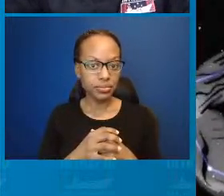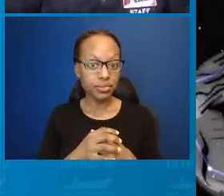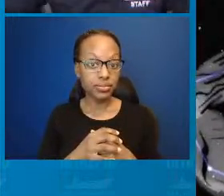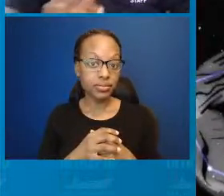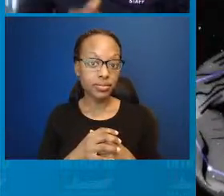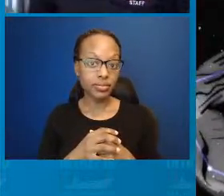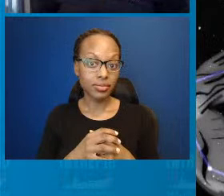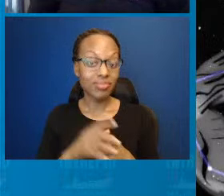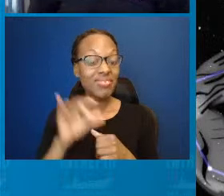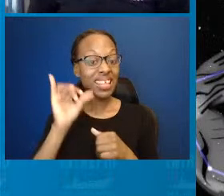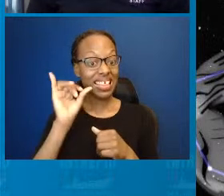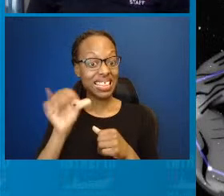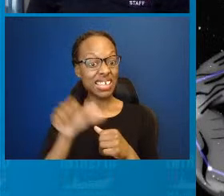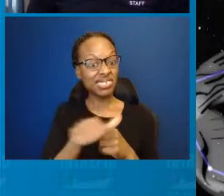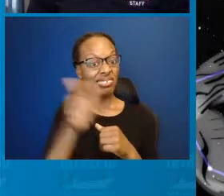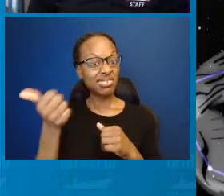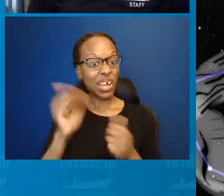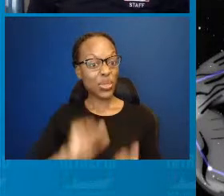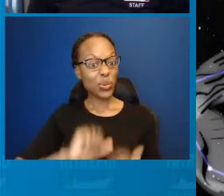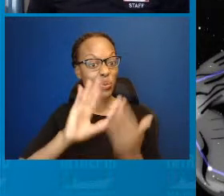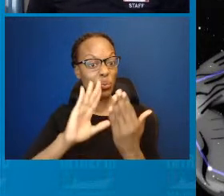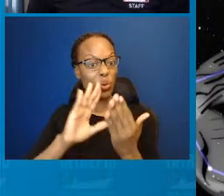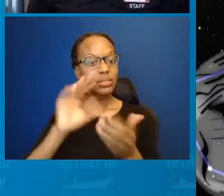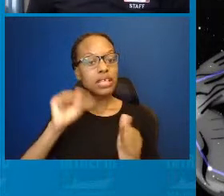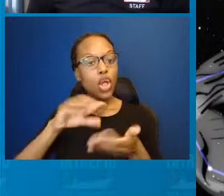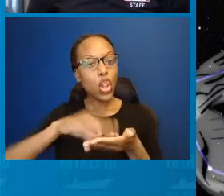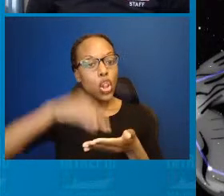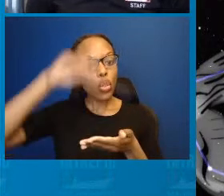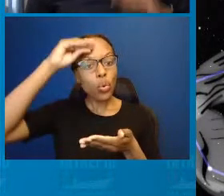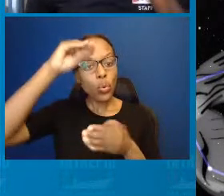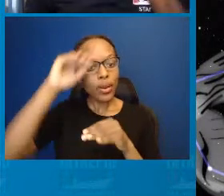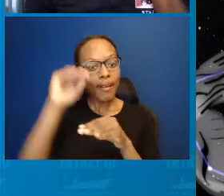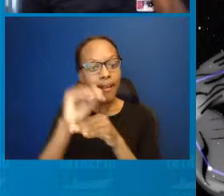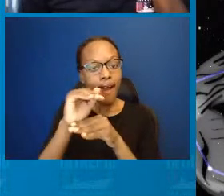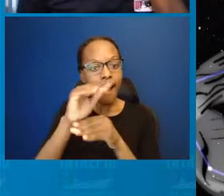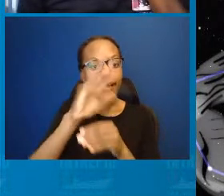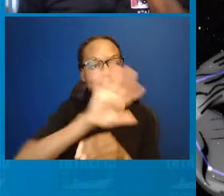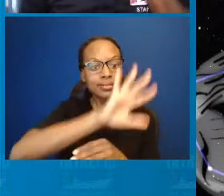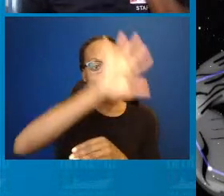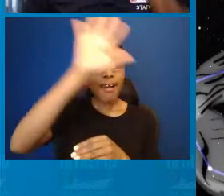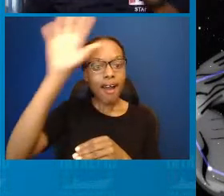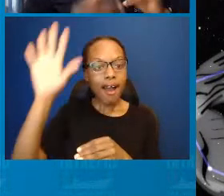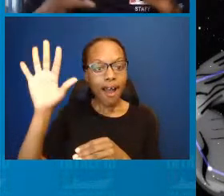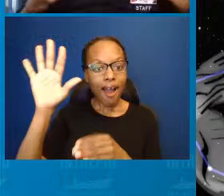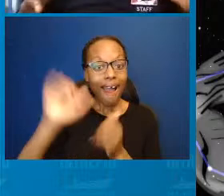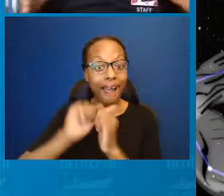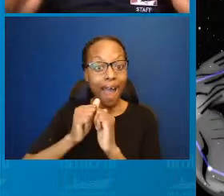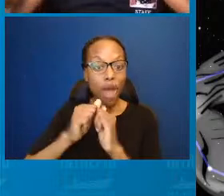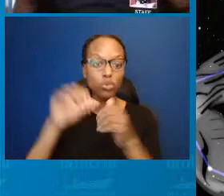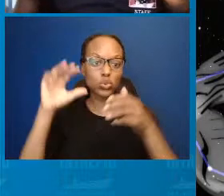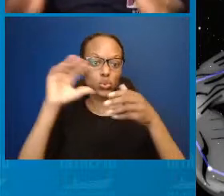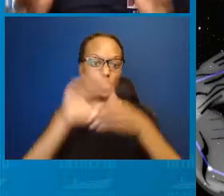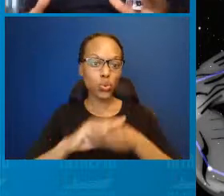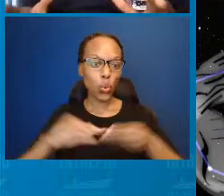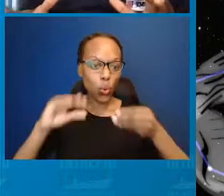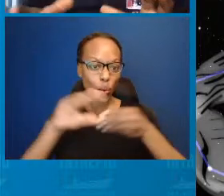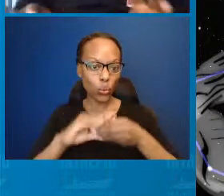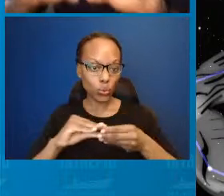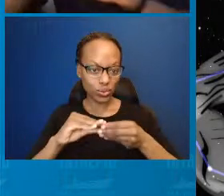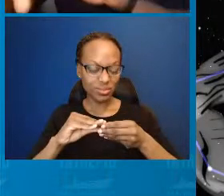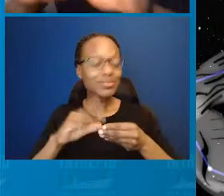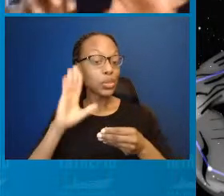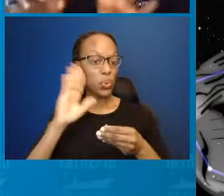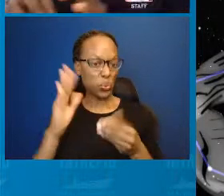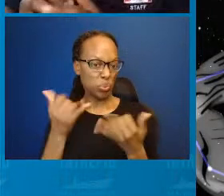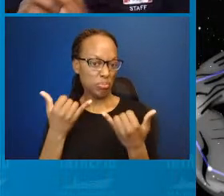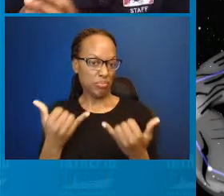understand the night sky, is by telling stories, right? So that's what I'm going to tell you all today. I'm going to tell you a couple of stories